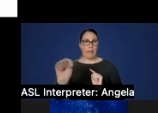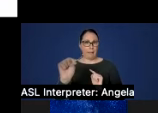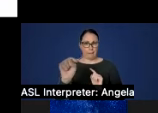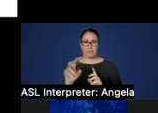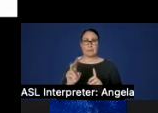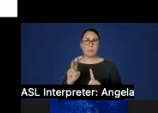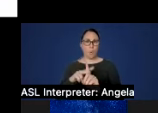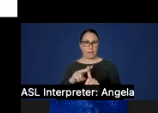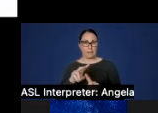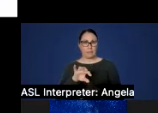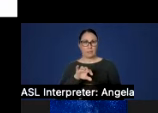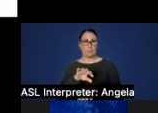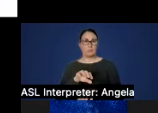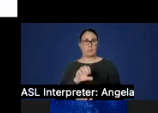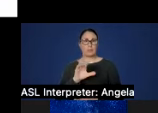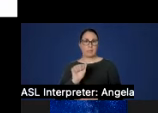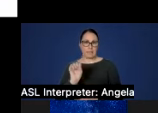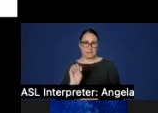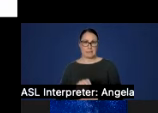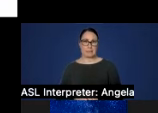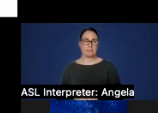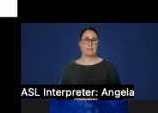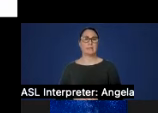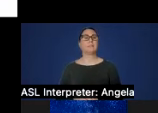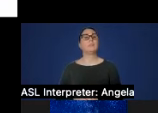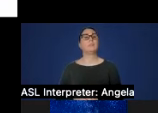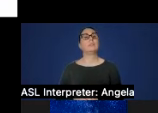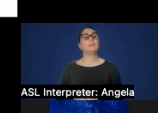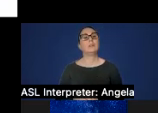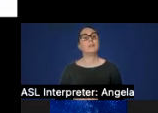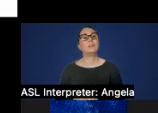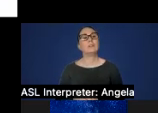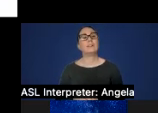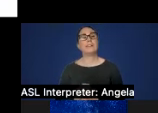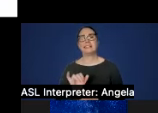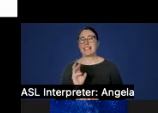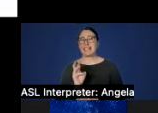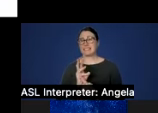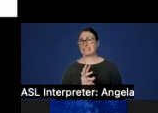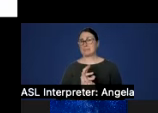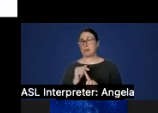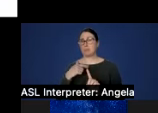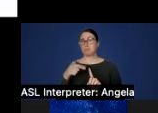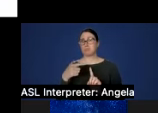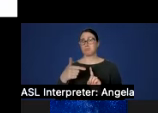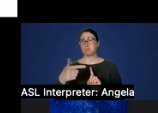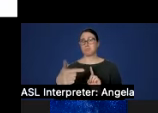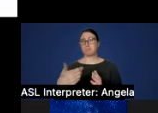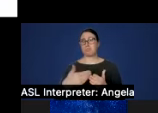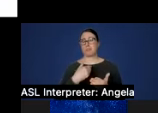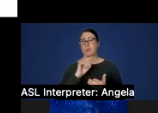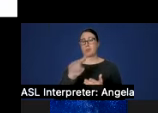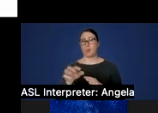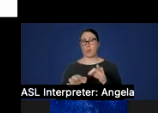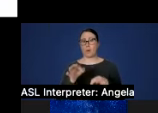Tomorrow. Mm-hmm. Even then go to court down here, it's like 6 months down the road before you can, before you go to court for stuff,